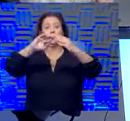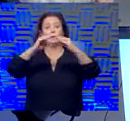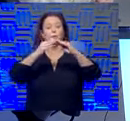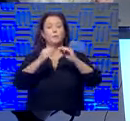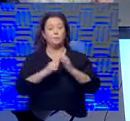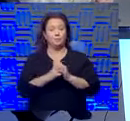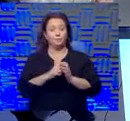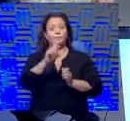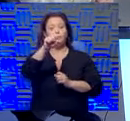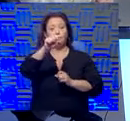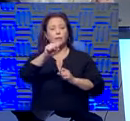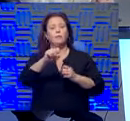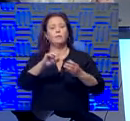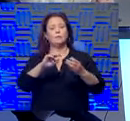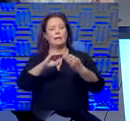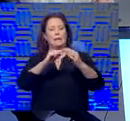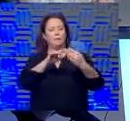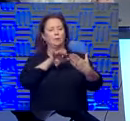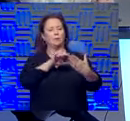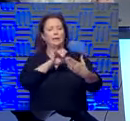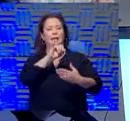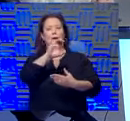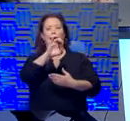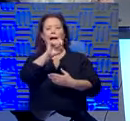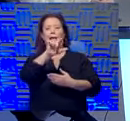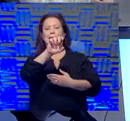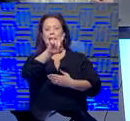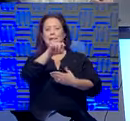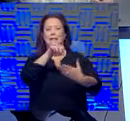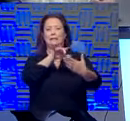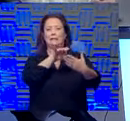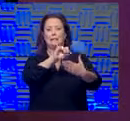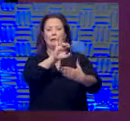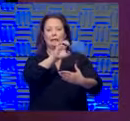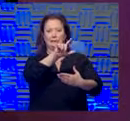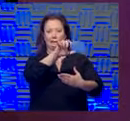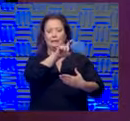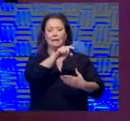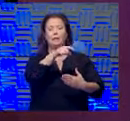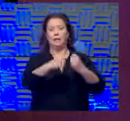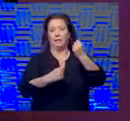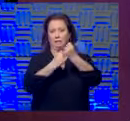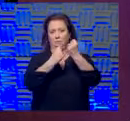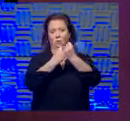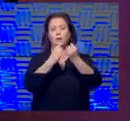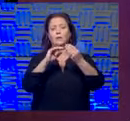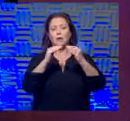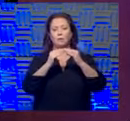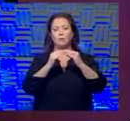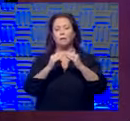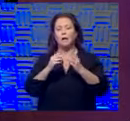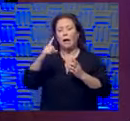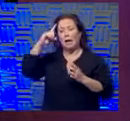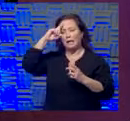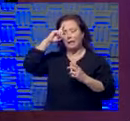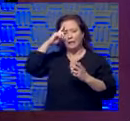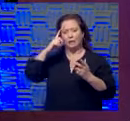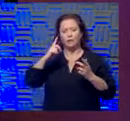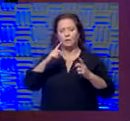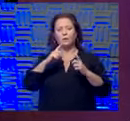a population study done in Iceland that was pretty good, and it supported those numbers. The way I think about it when I'm